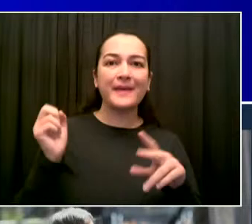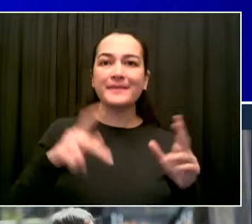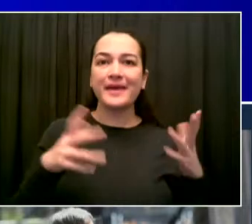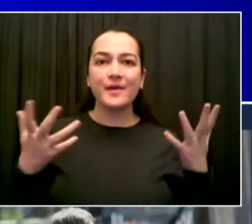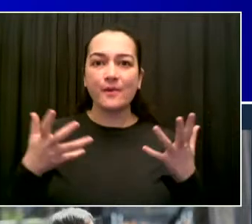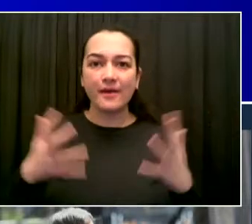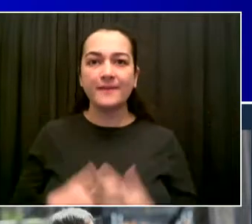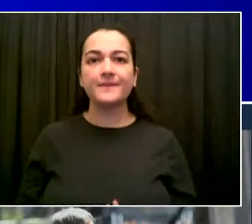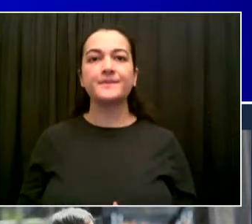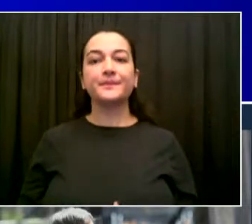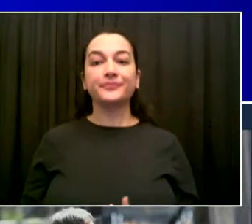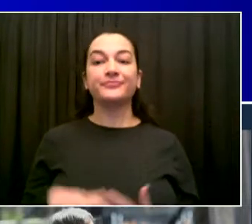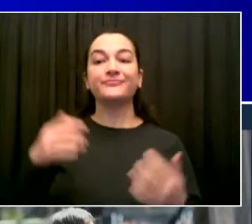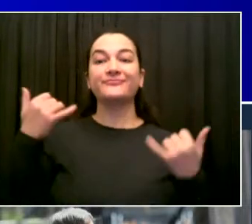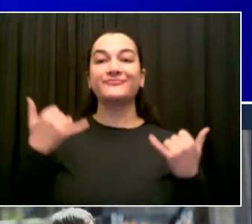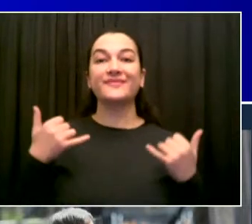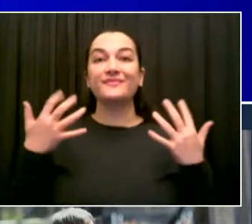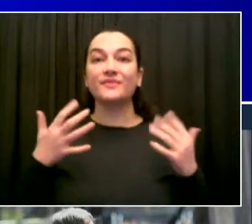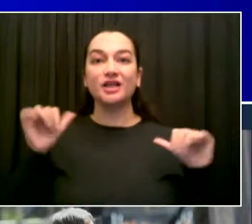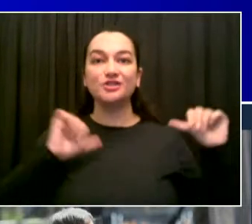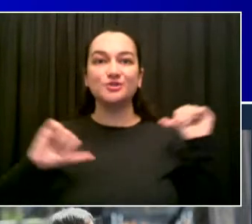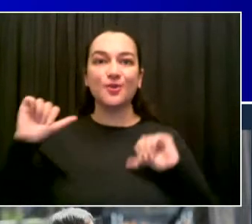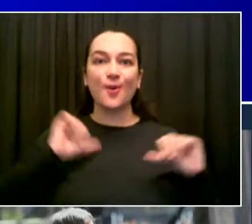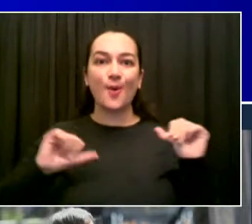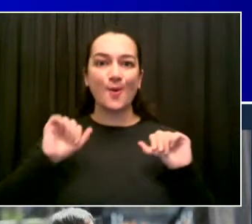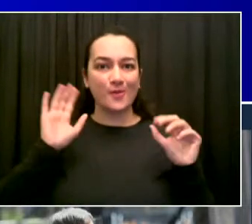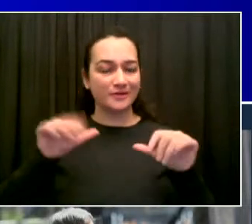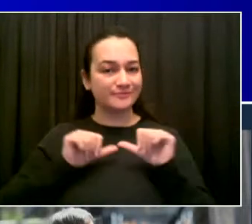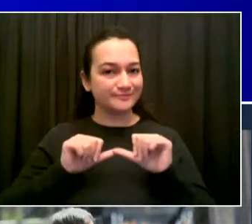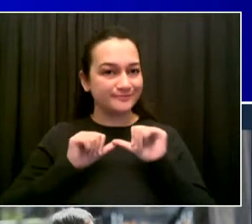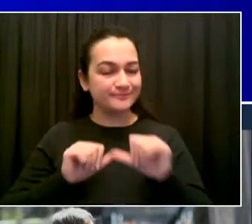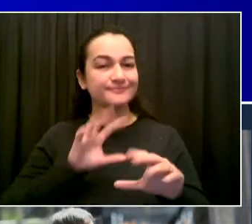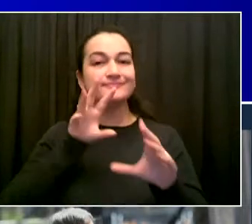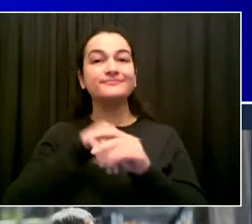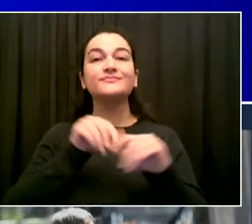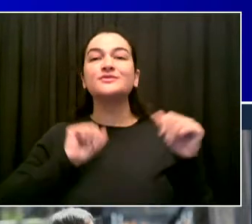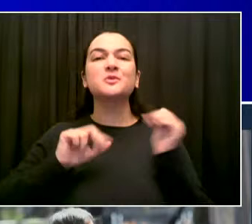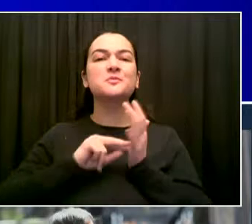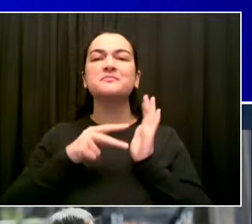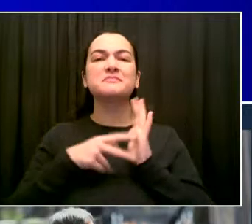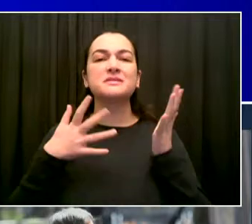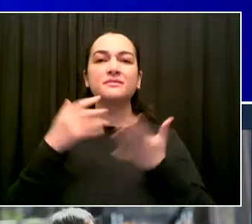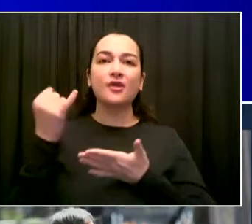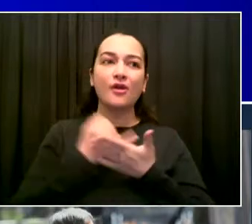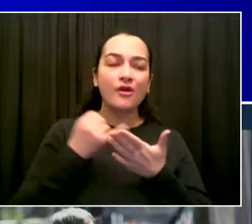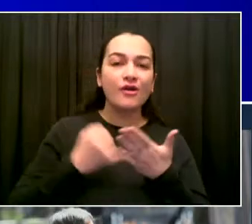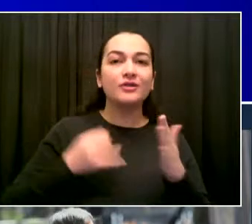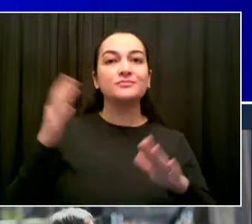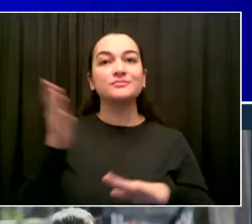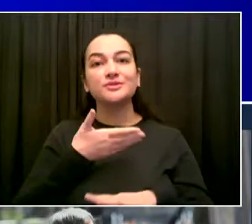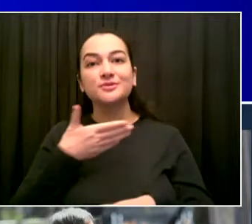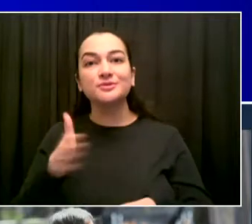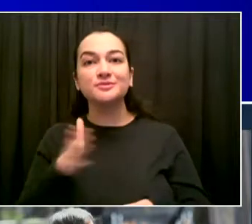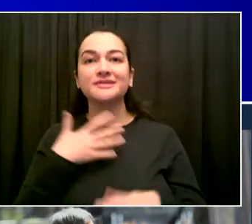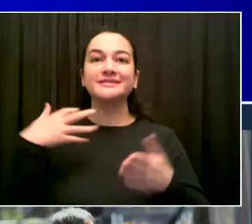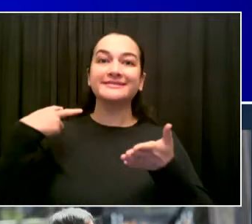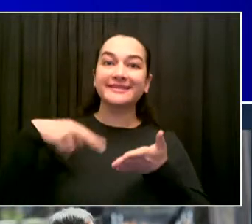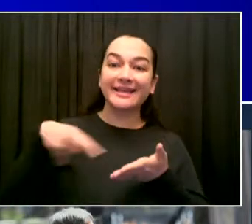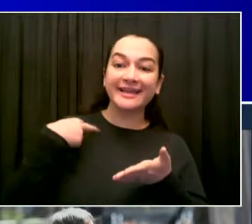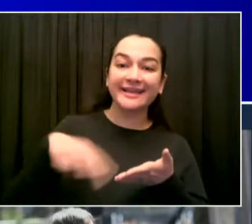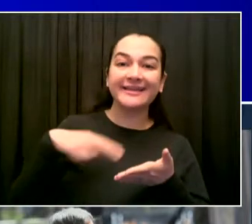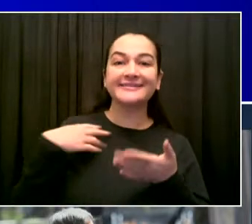passion and energy, our artists, our performers who want to make this city live again, vibrant